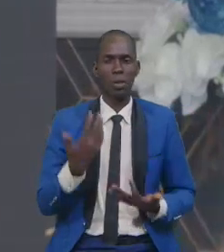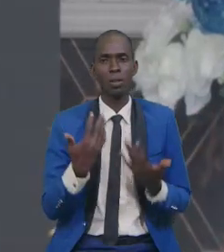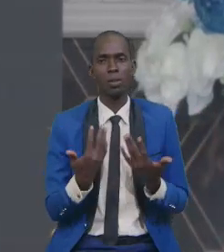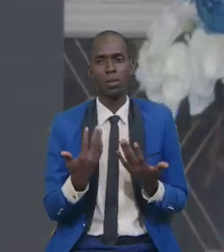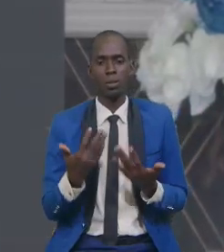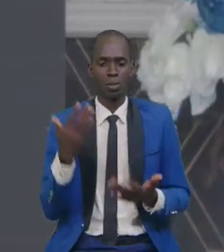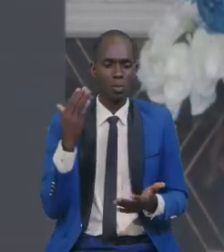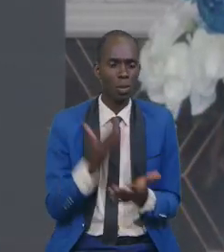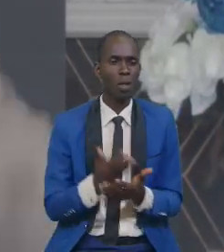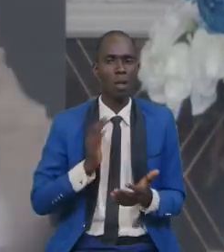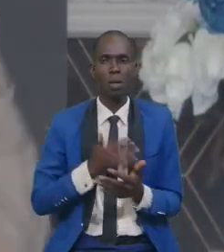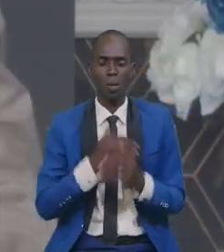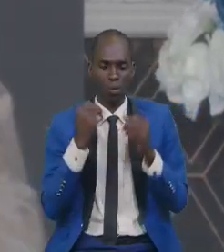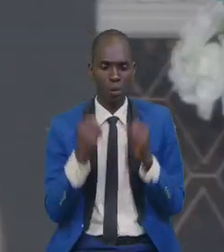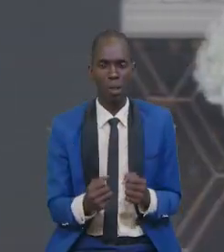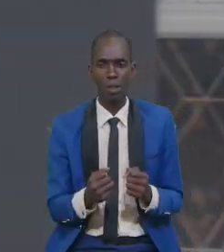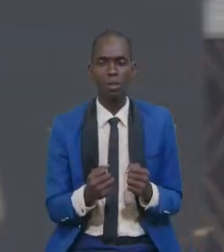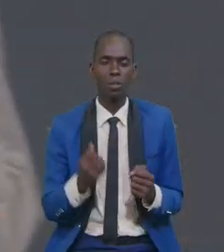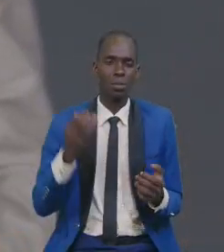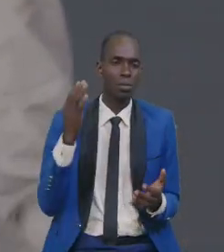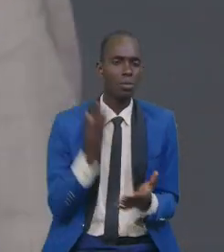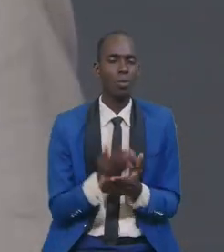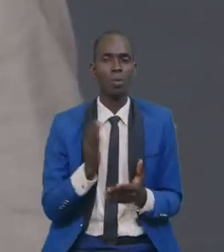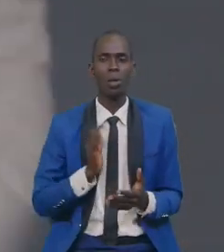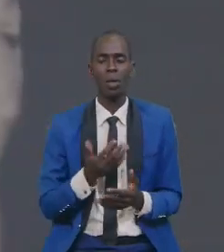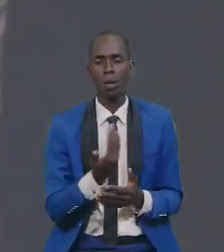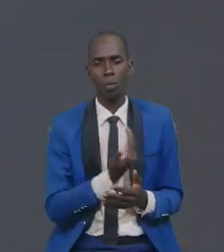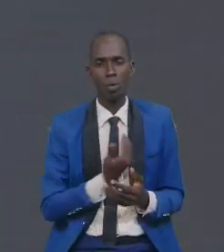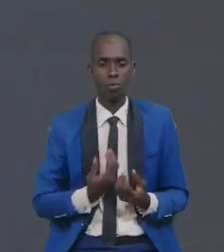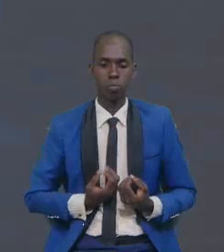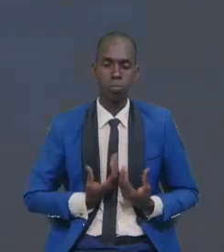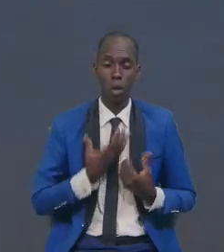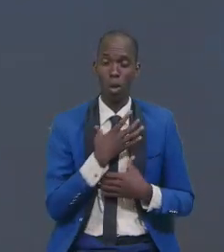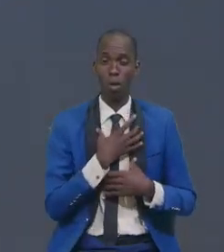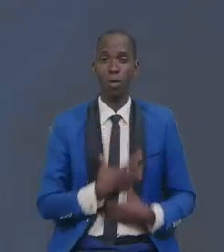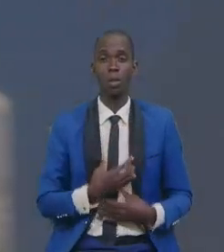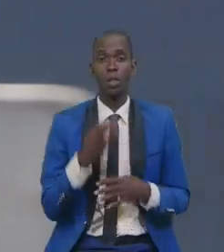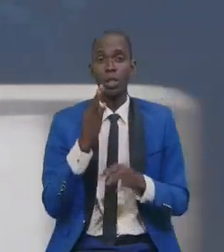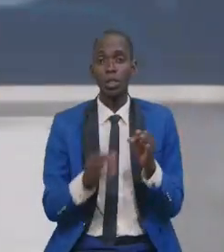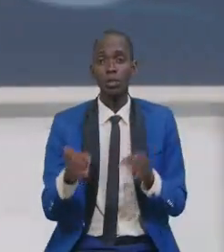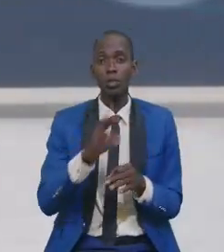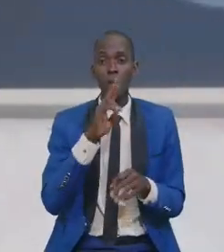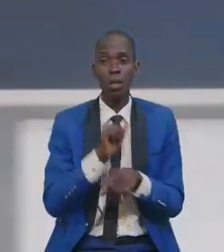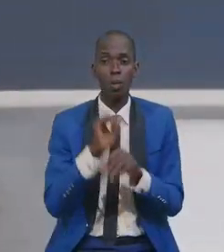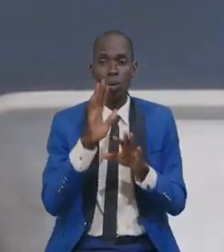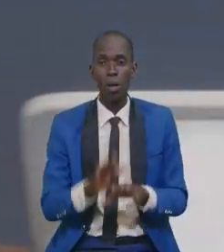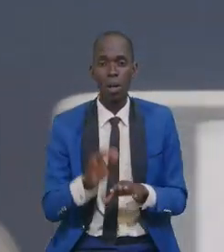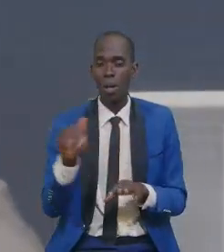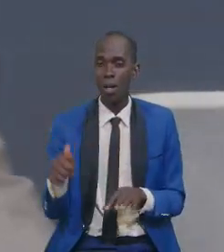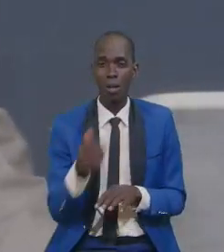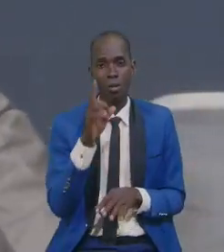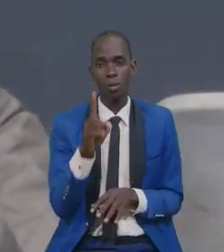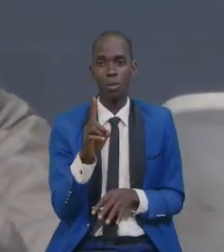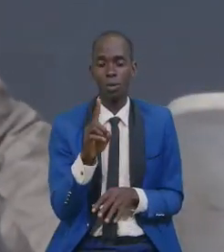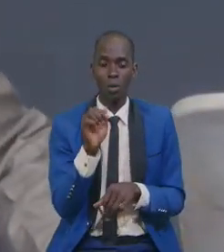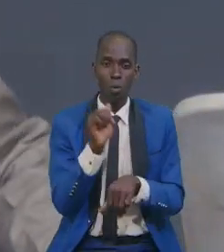our power, quench our zeal. If you're a worker, anyone